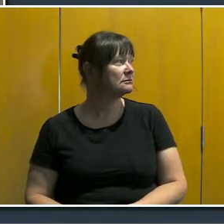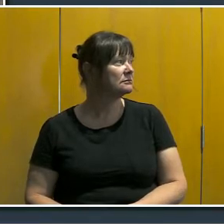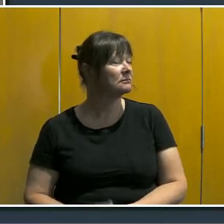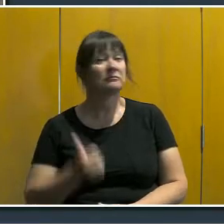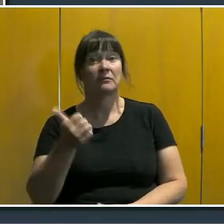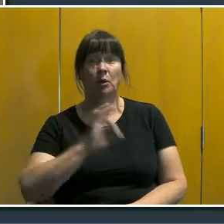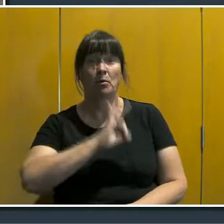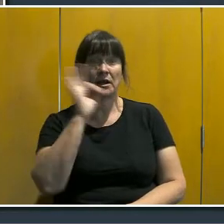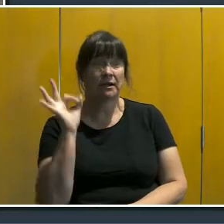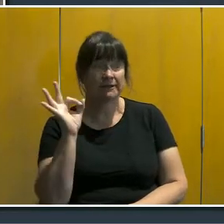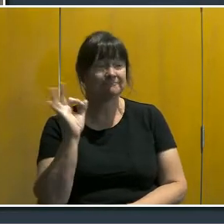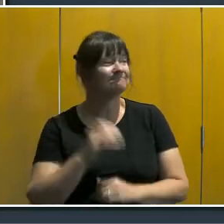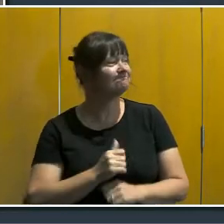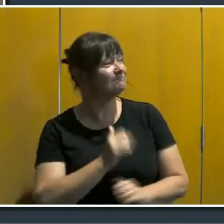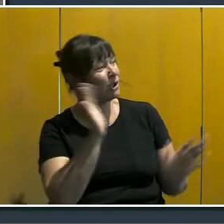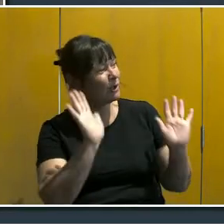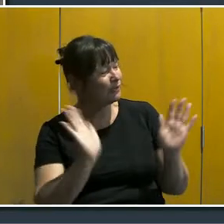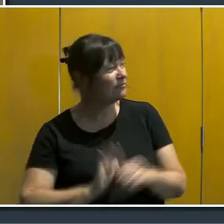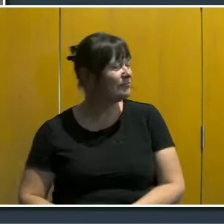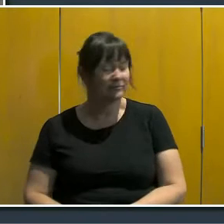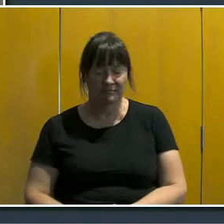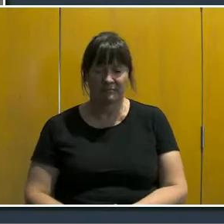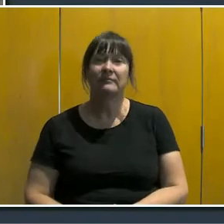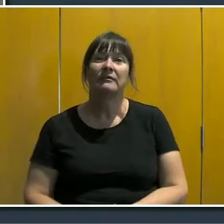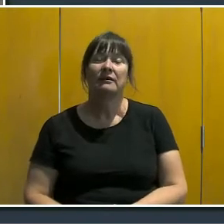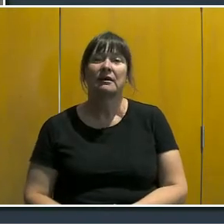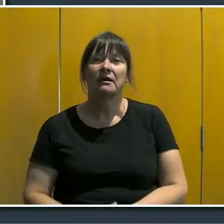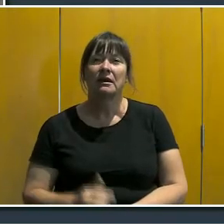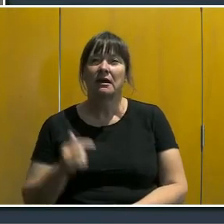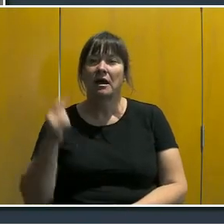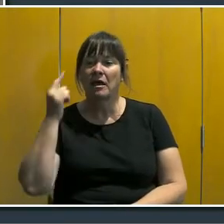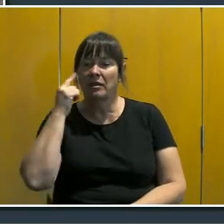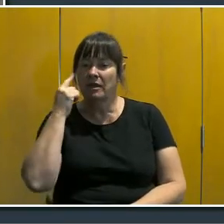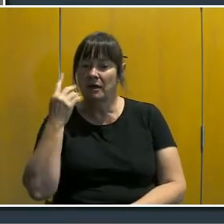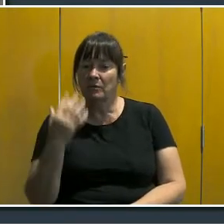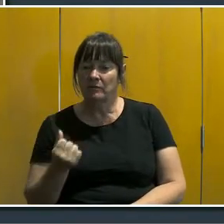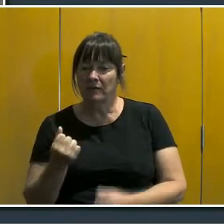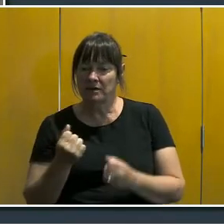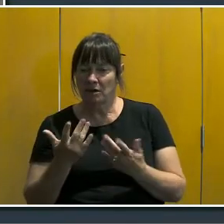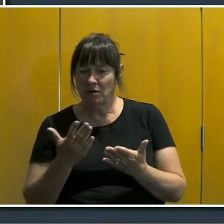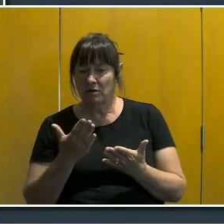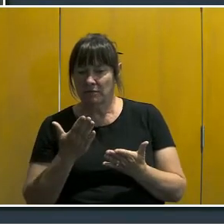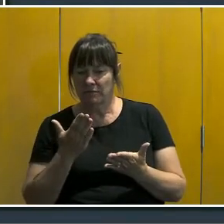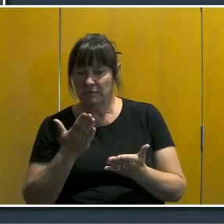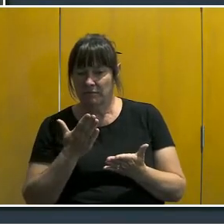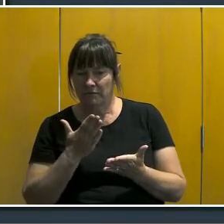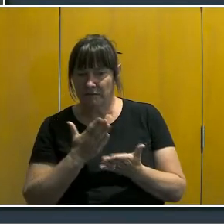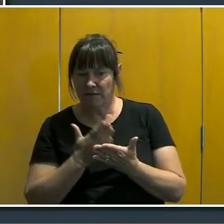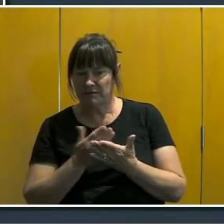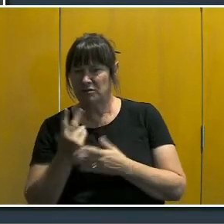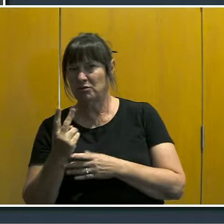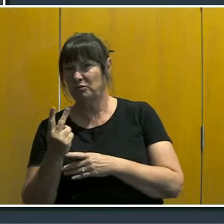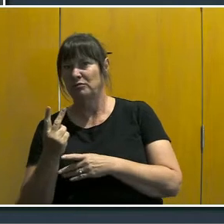Right, good morning. Morning. Good morning. Now, I think we've had a lot of facts and figures from the two